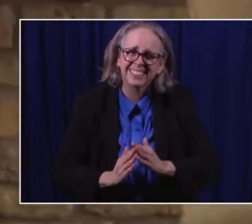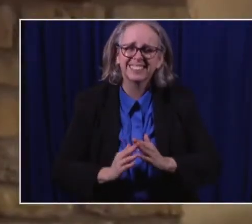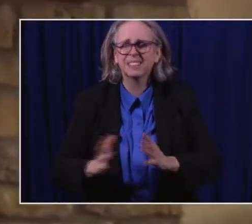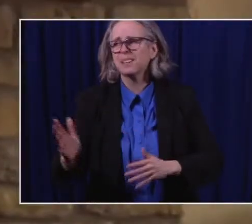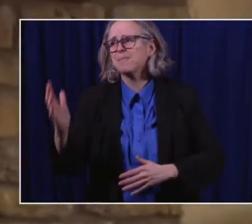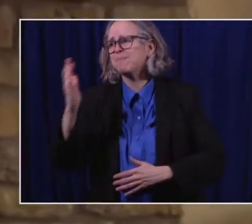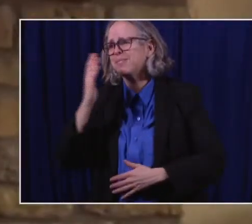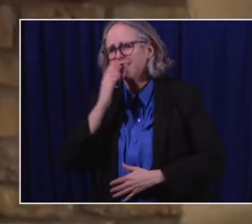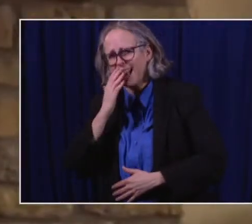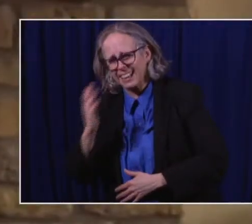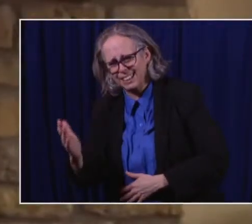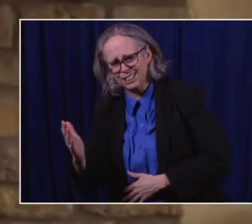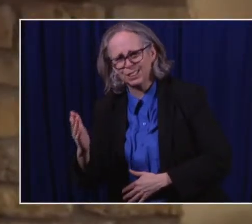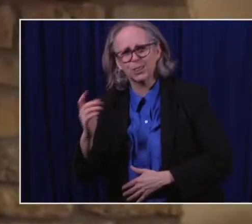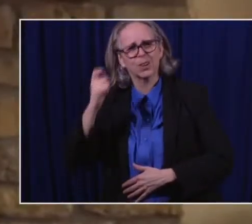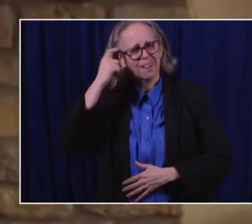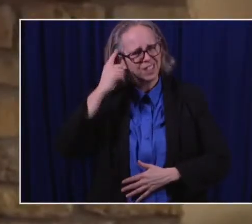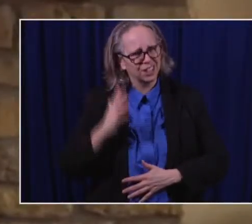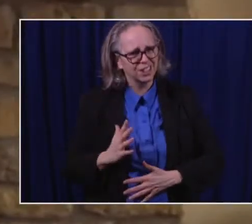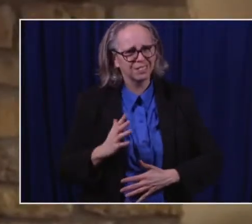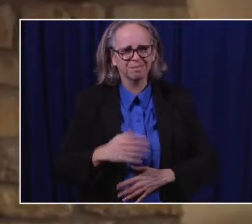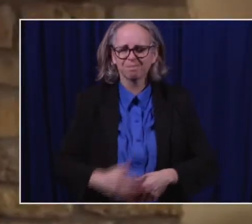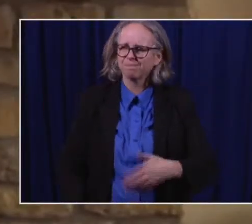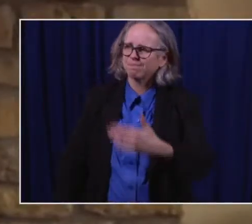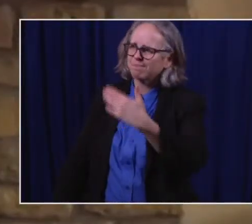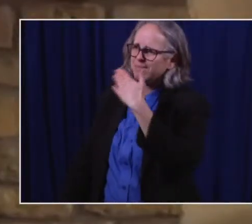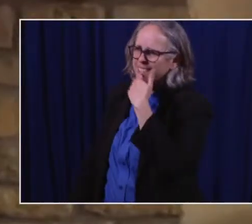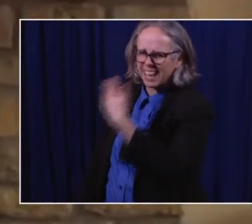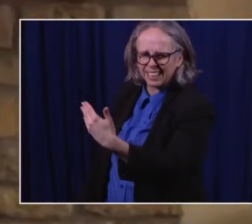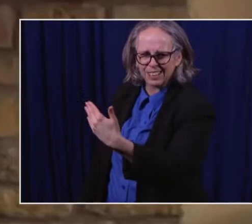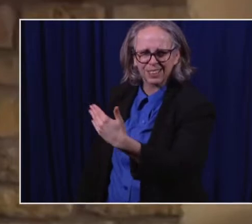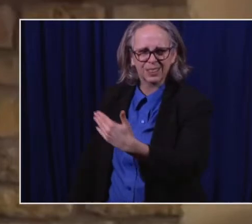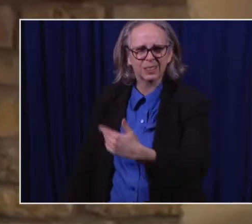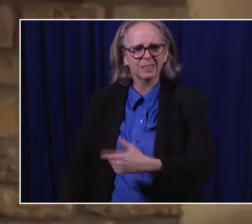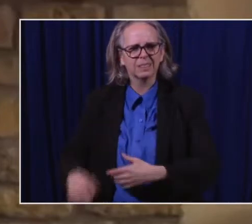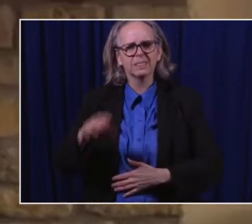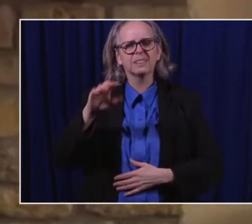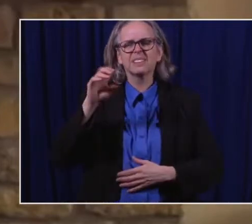thank you very much. You want to give that Ohio Care Line again for us, please?